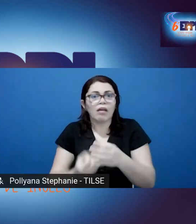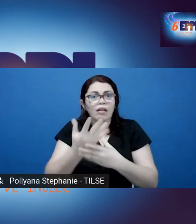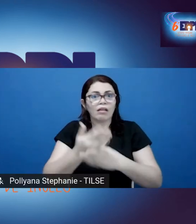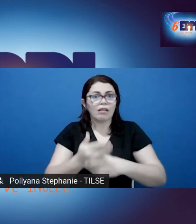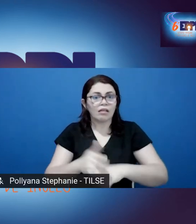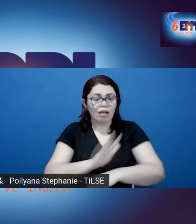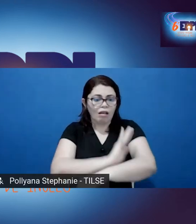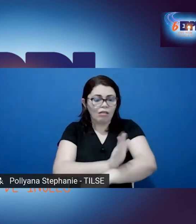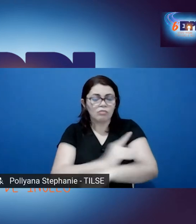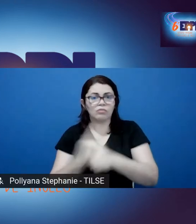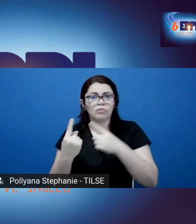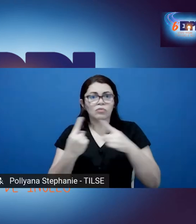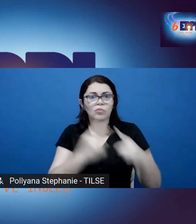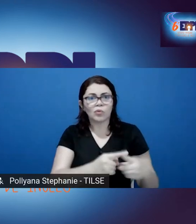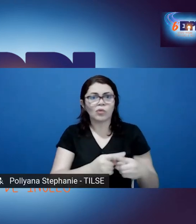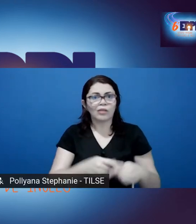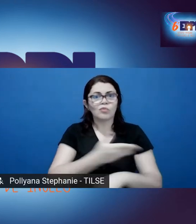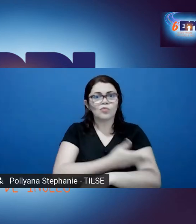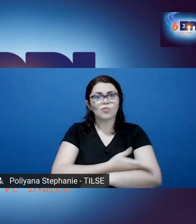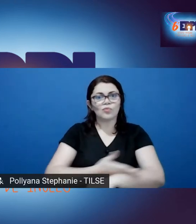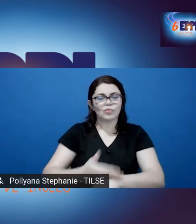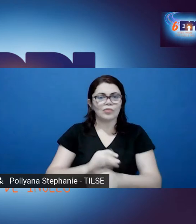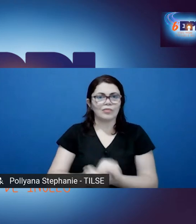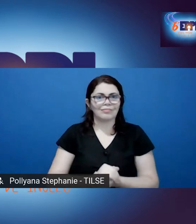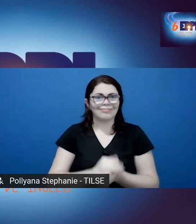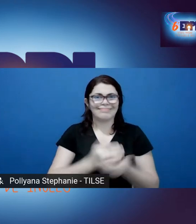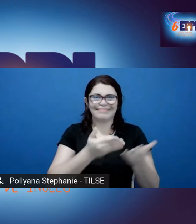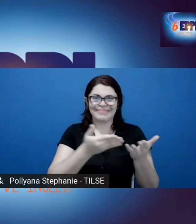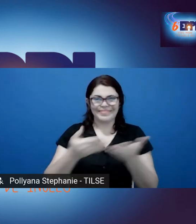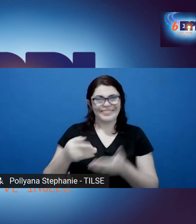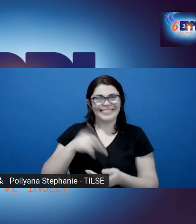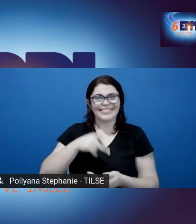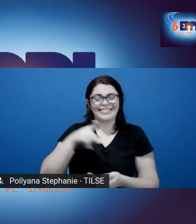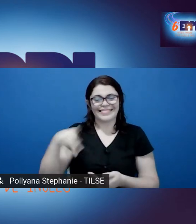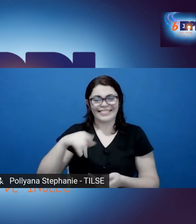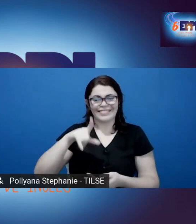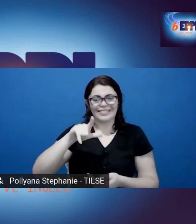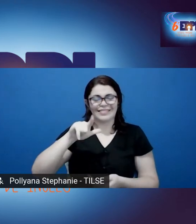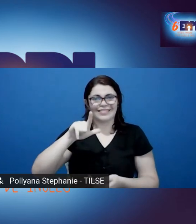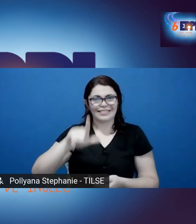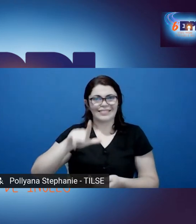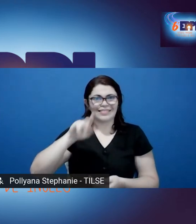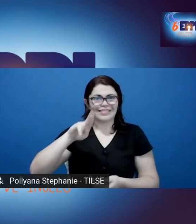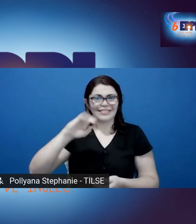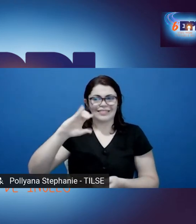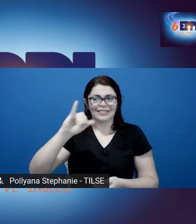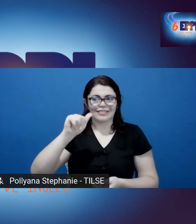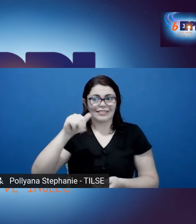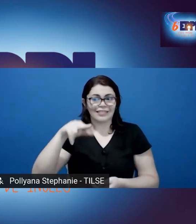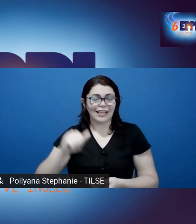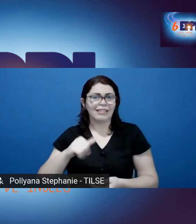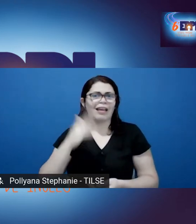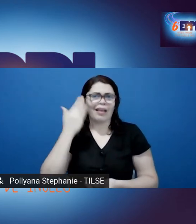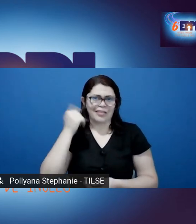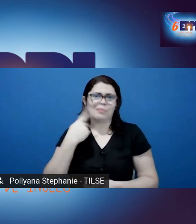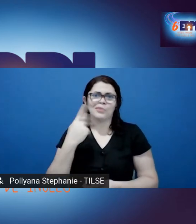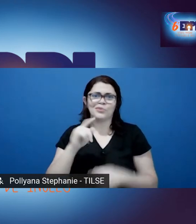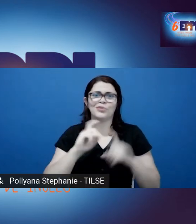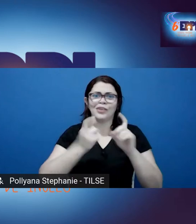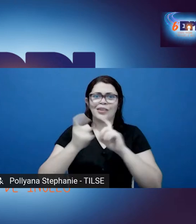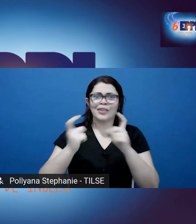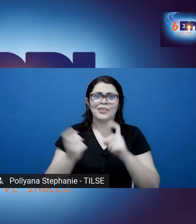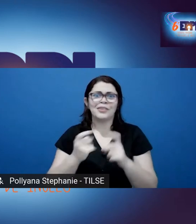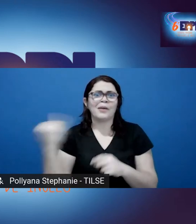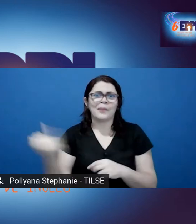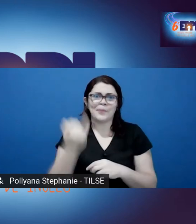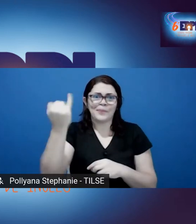classrooms. So, Professor Luciana, I'm sure that we'll have a very important discussion here. Without further ado,